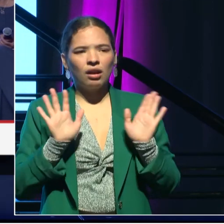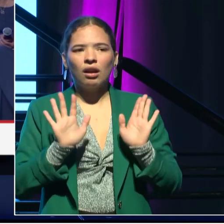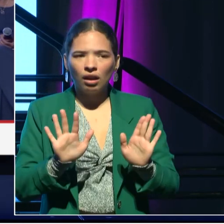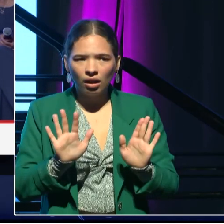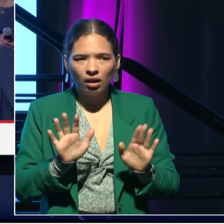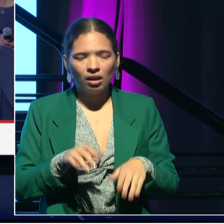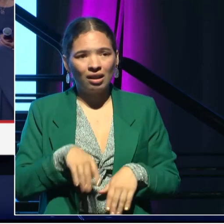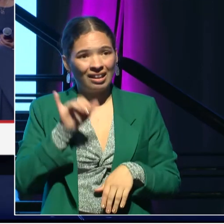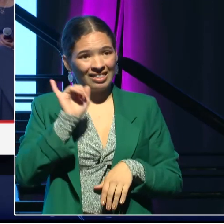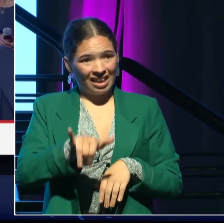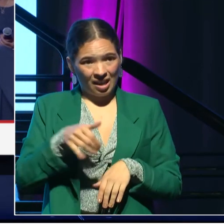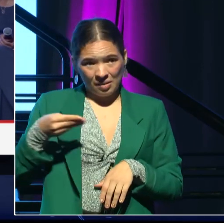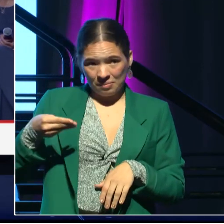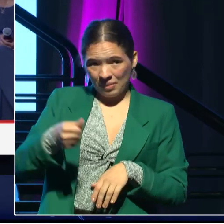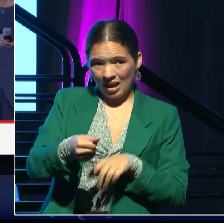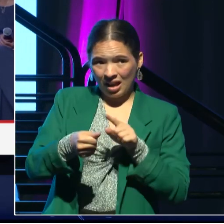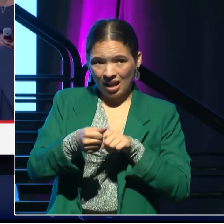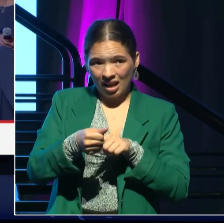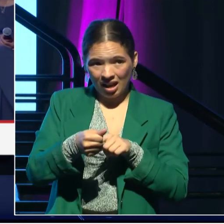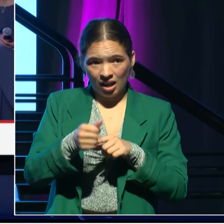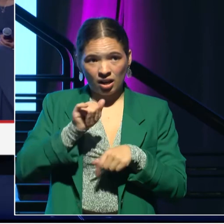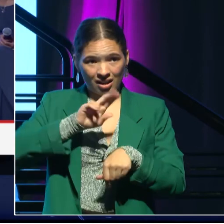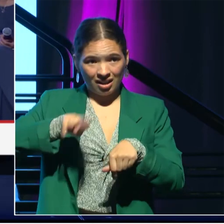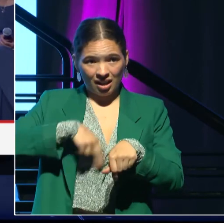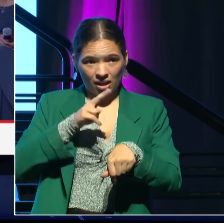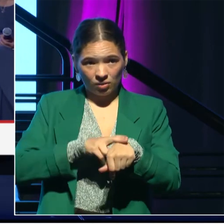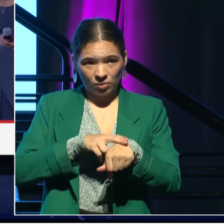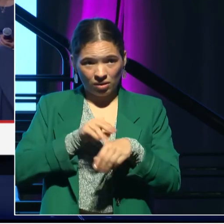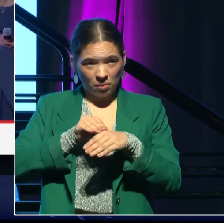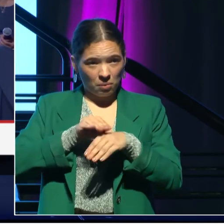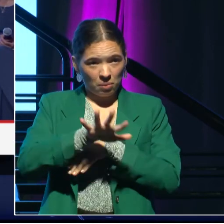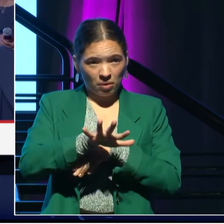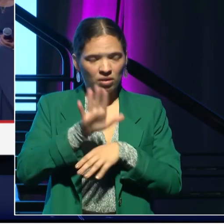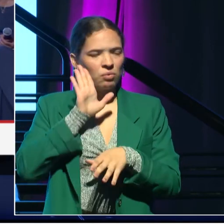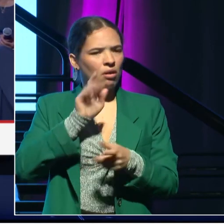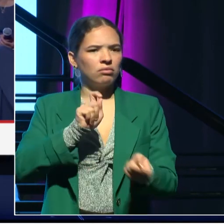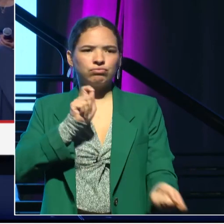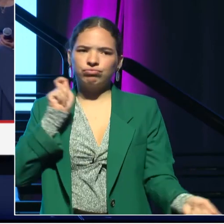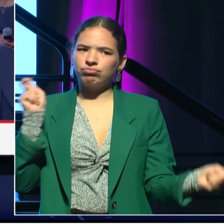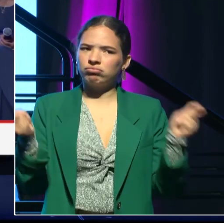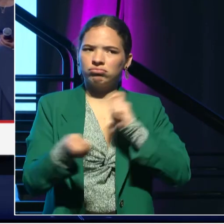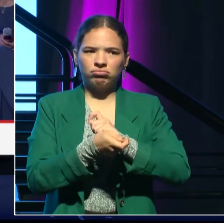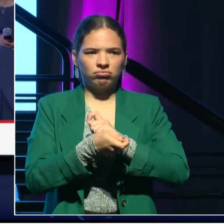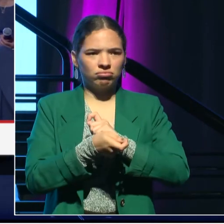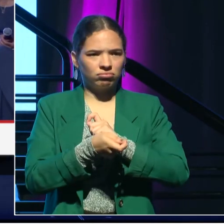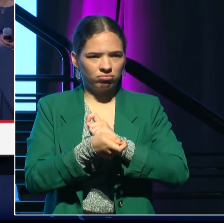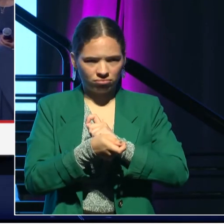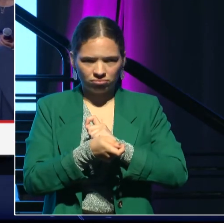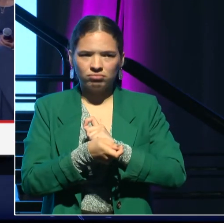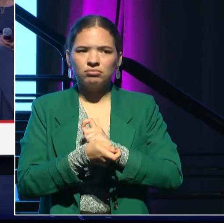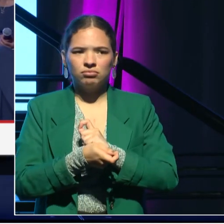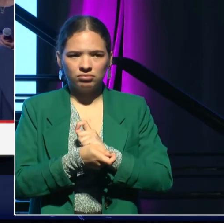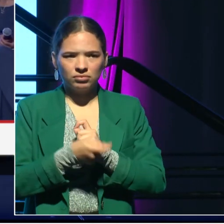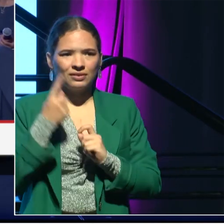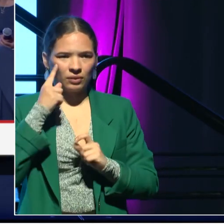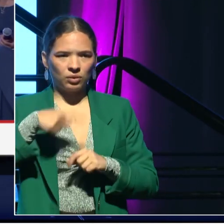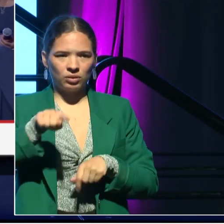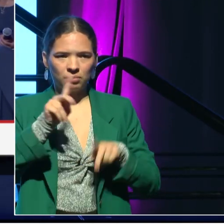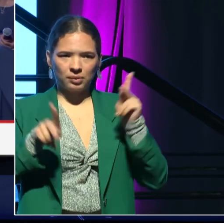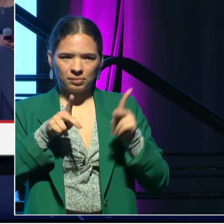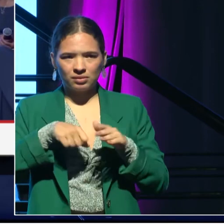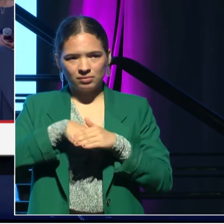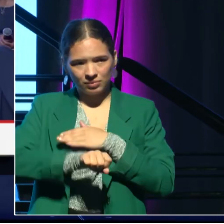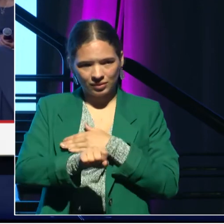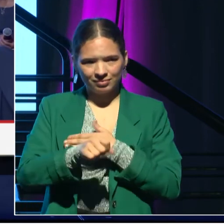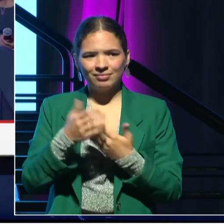thing that we can do nationally that would really change the environment for people giving birth. Thank you, Mayor. You all